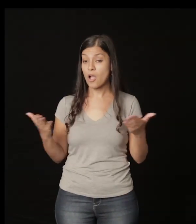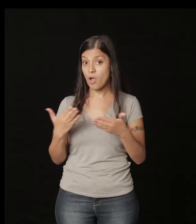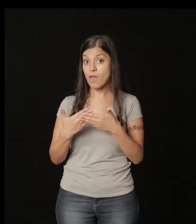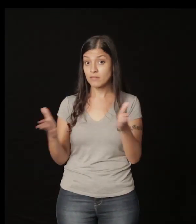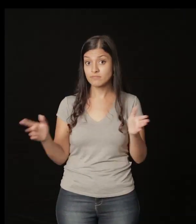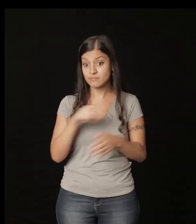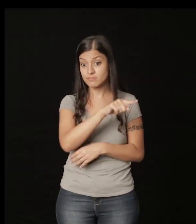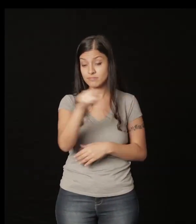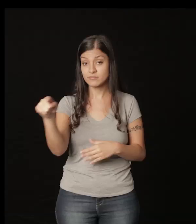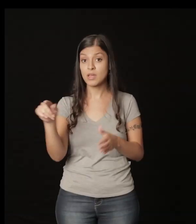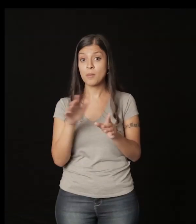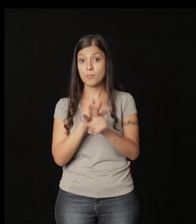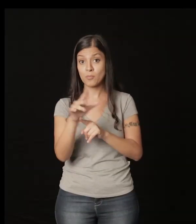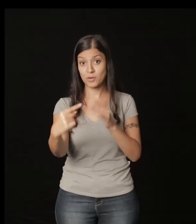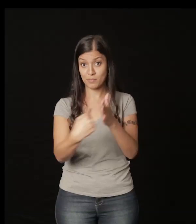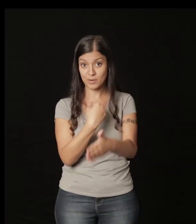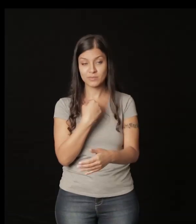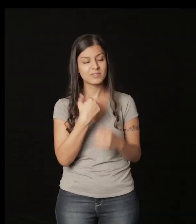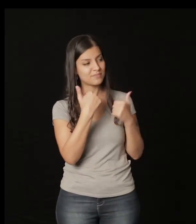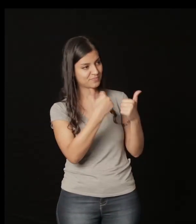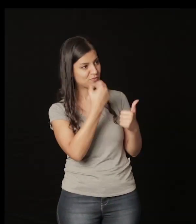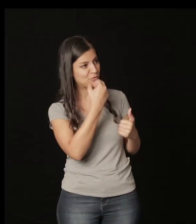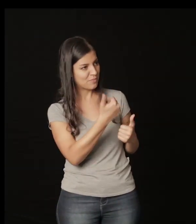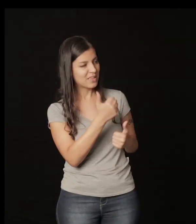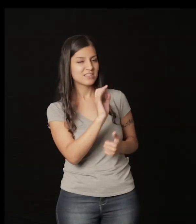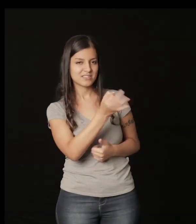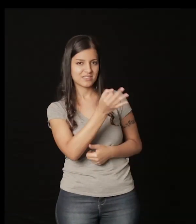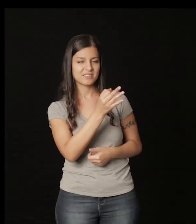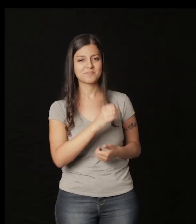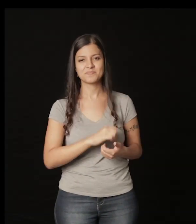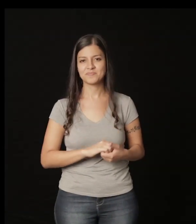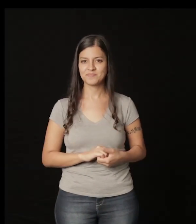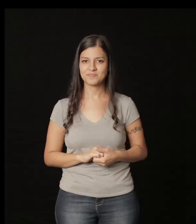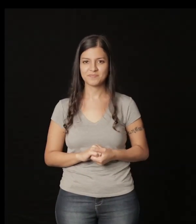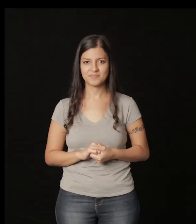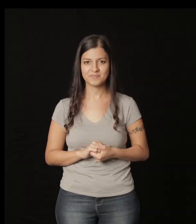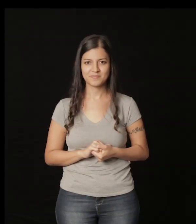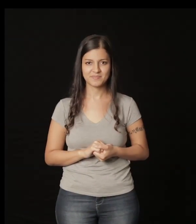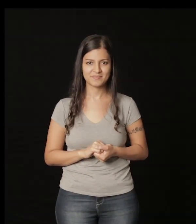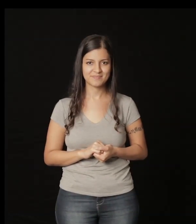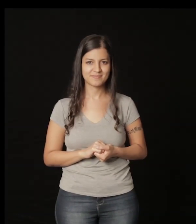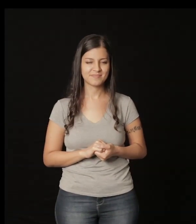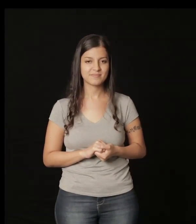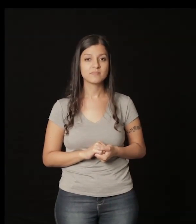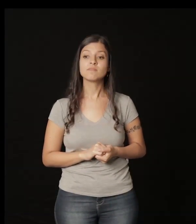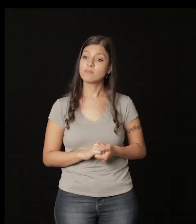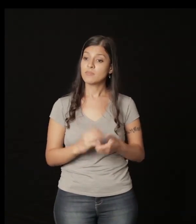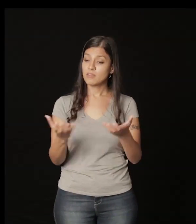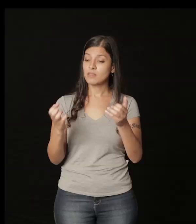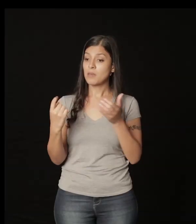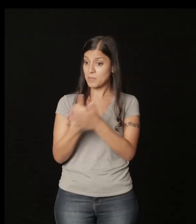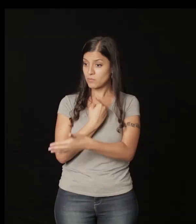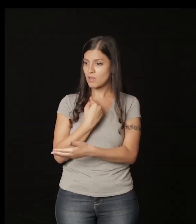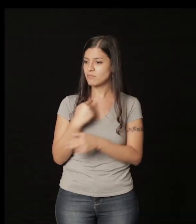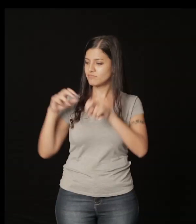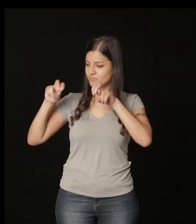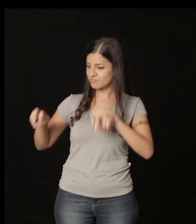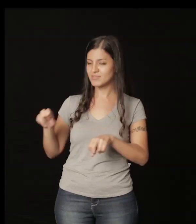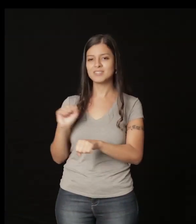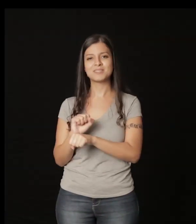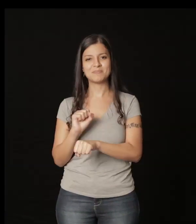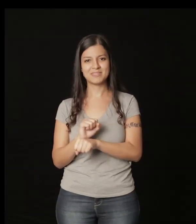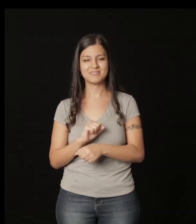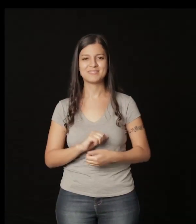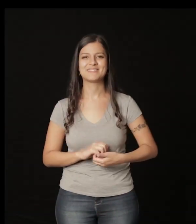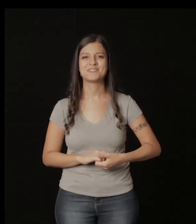Okay. I think we're over. We're going to open for questions now. Yeah, is that okay with you? Sure. Quem quiser perguntar, estamos